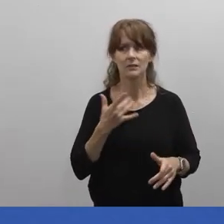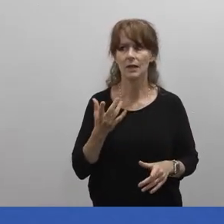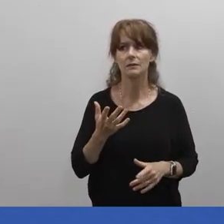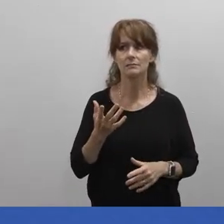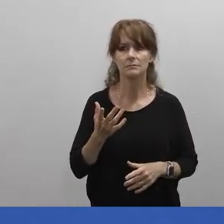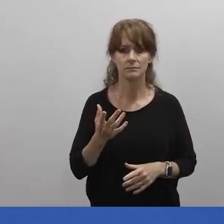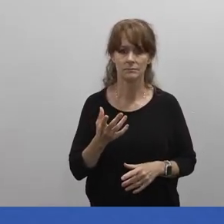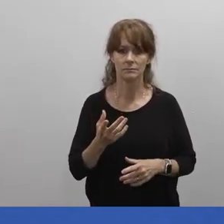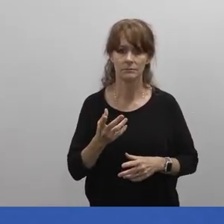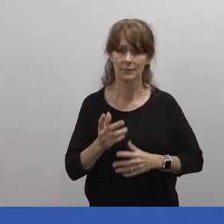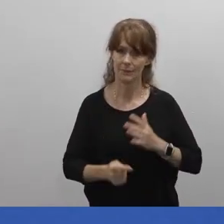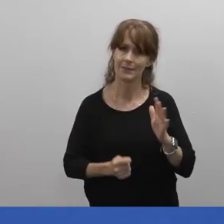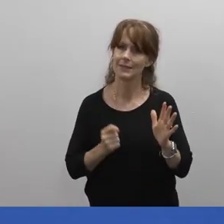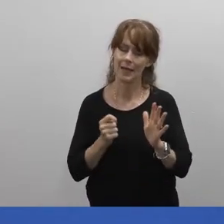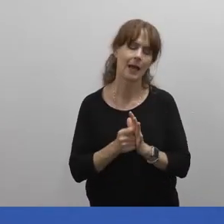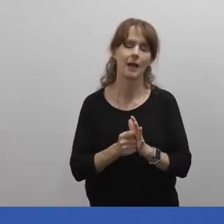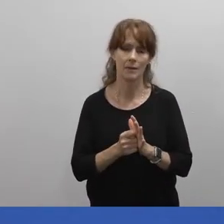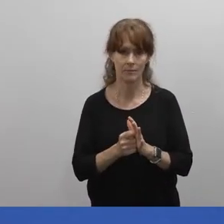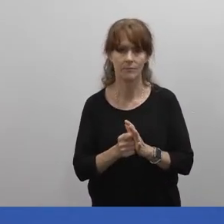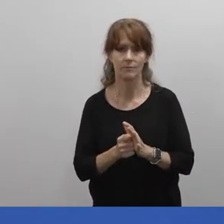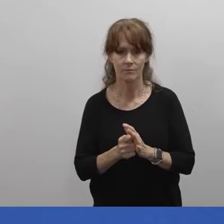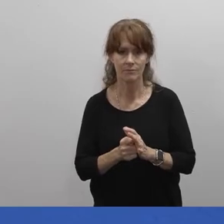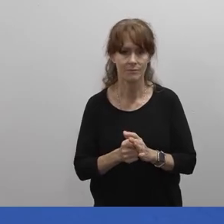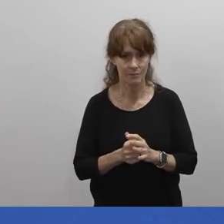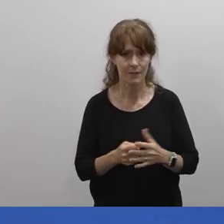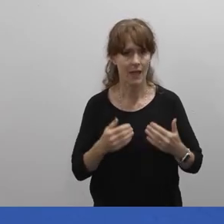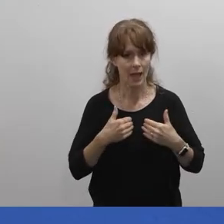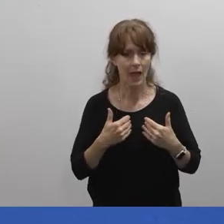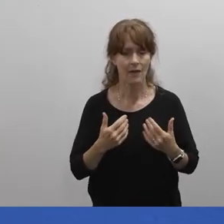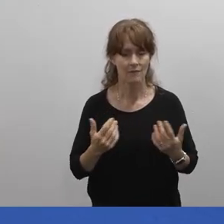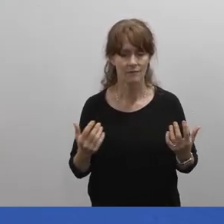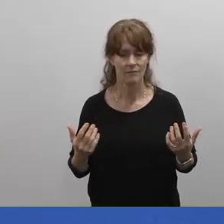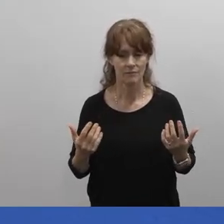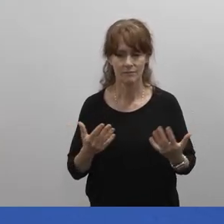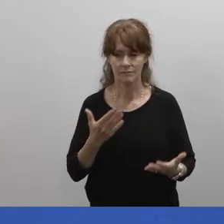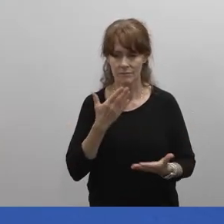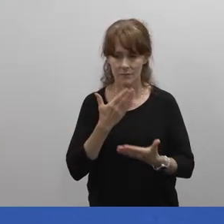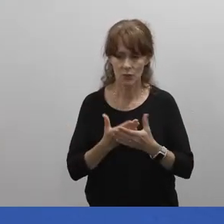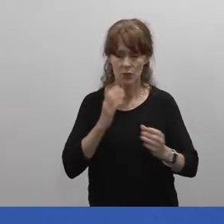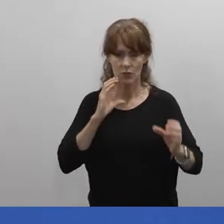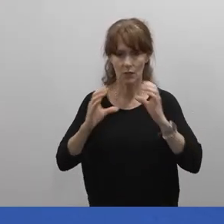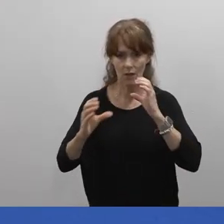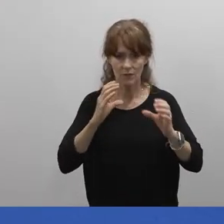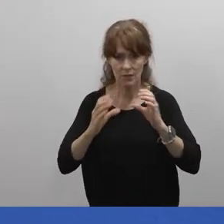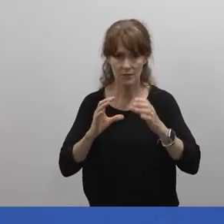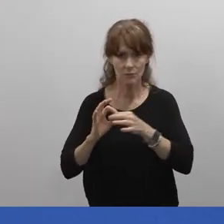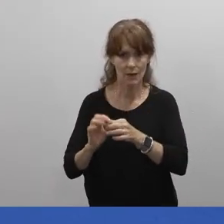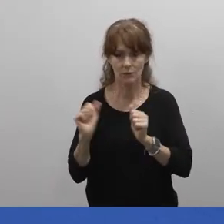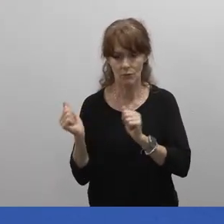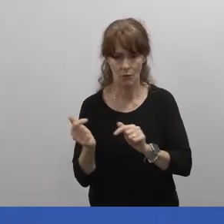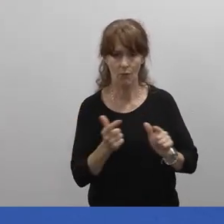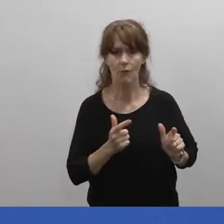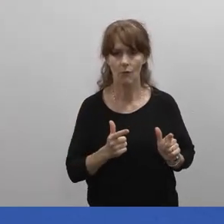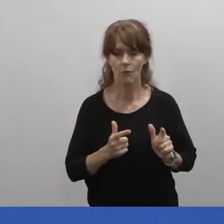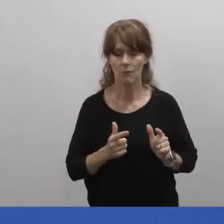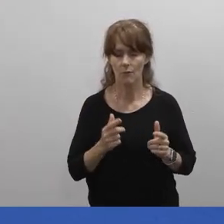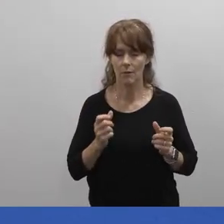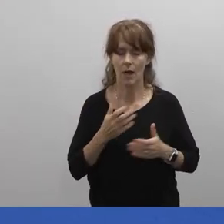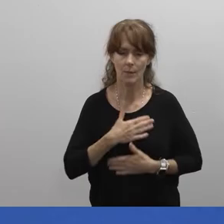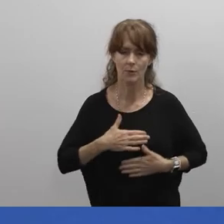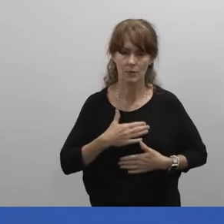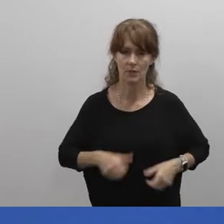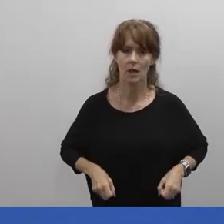we're in a space that we can have really overlapping conversations around all of it. And I appreciate the